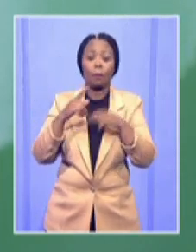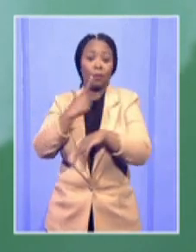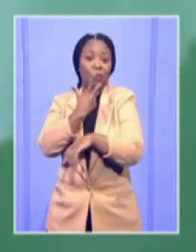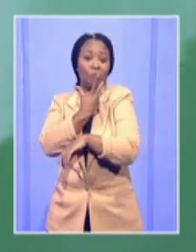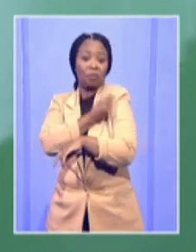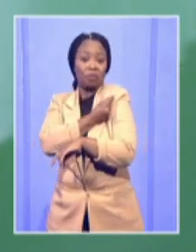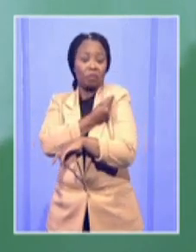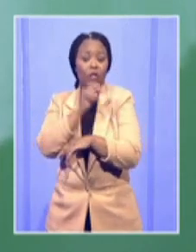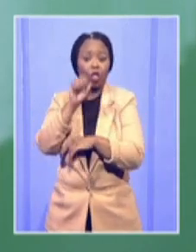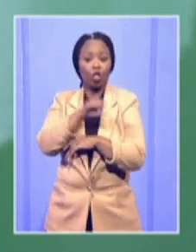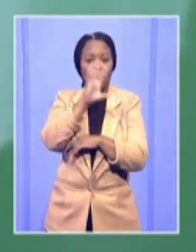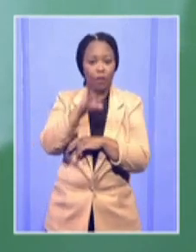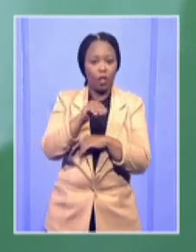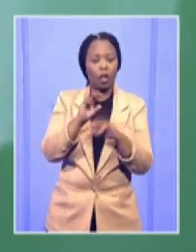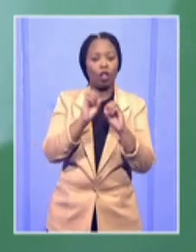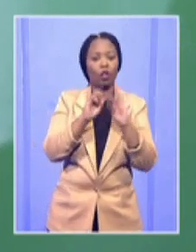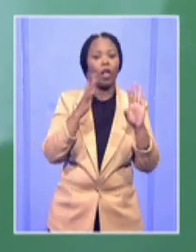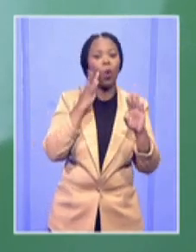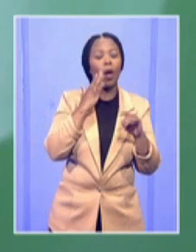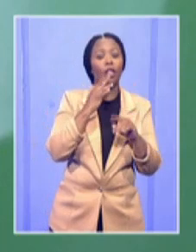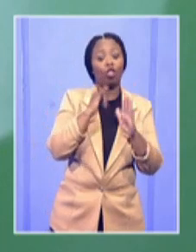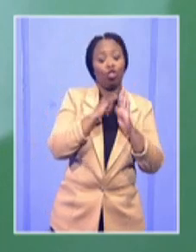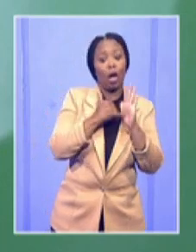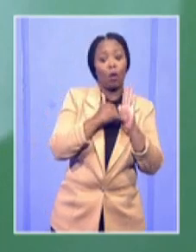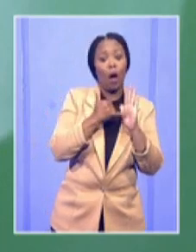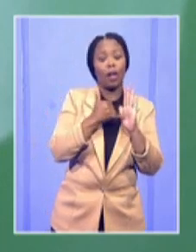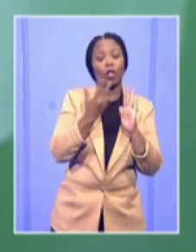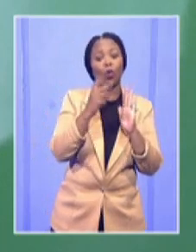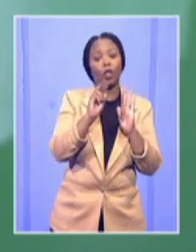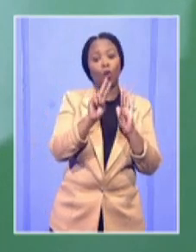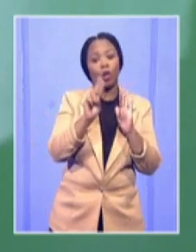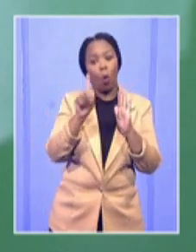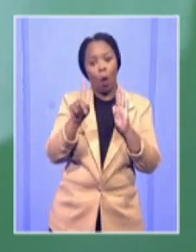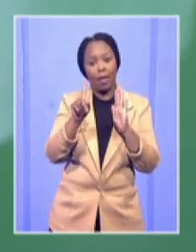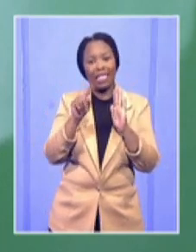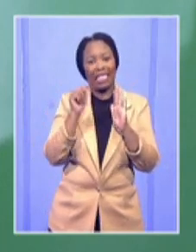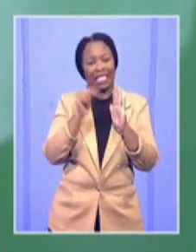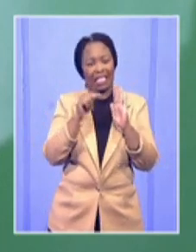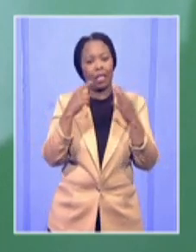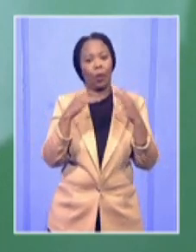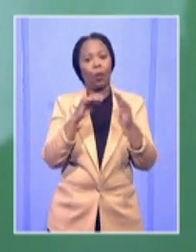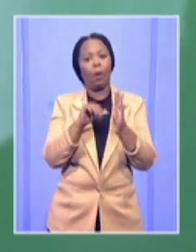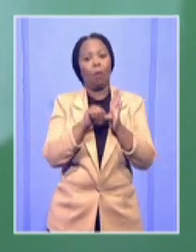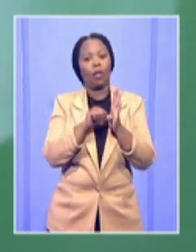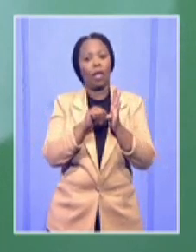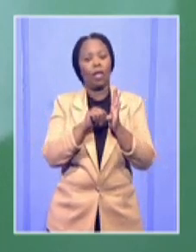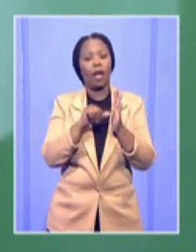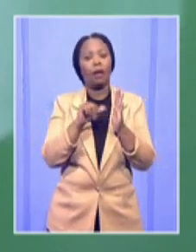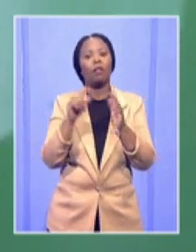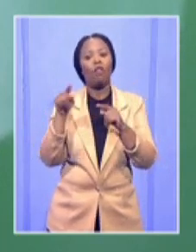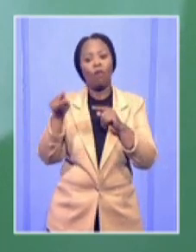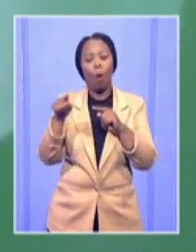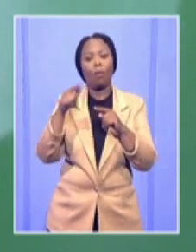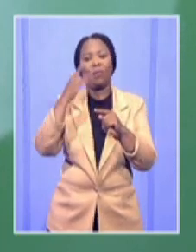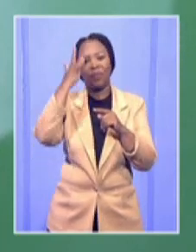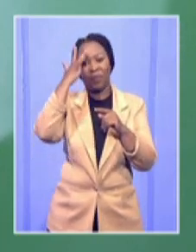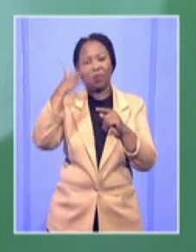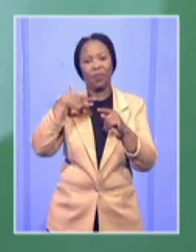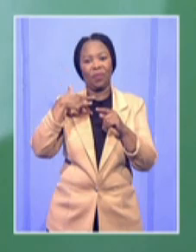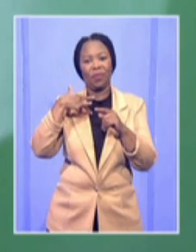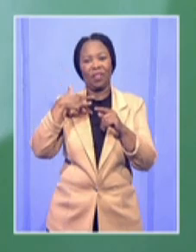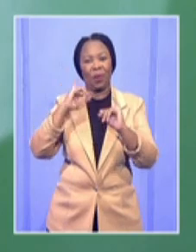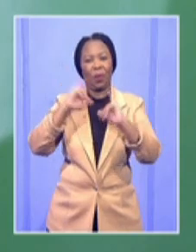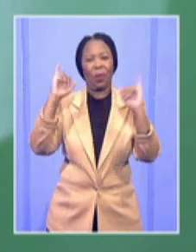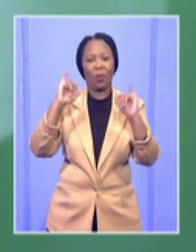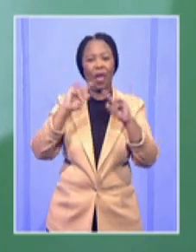kicked off in January 2021 as a key defense against severe illness and loss of lives. To